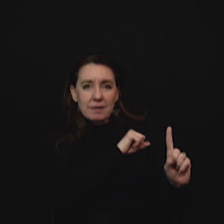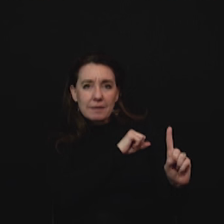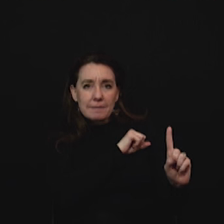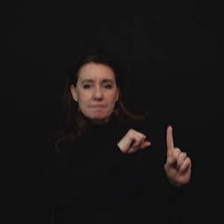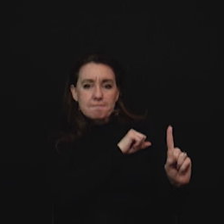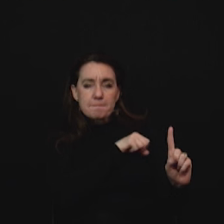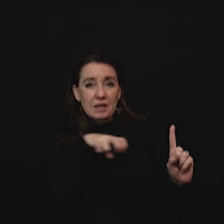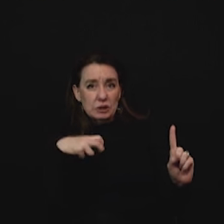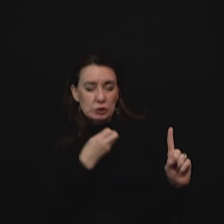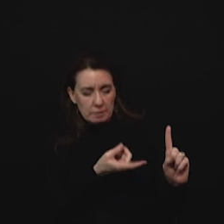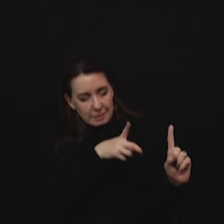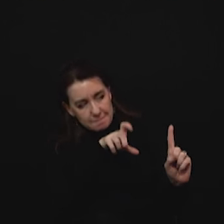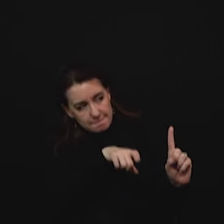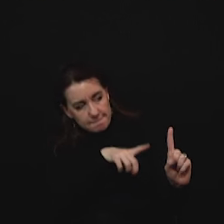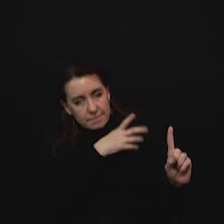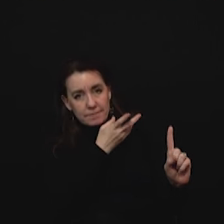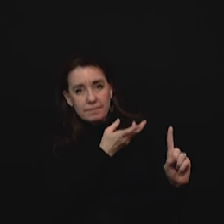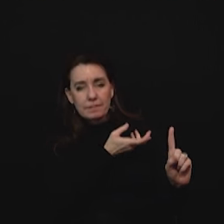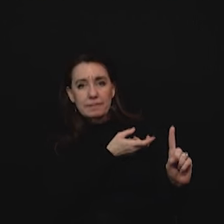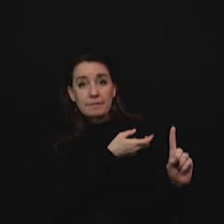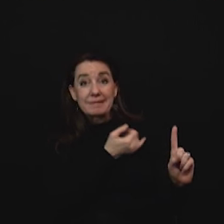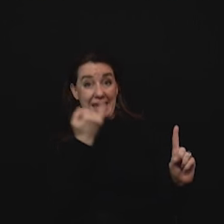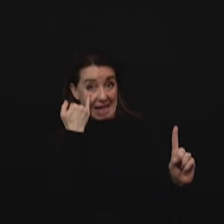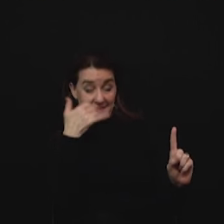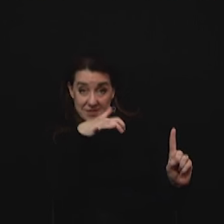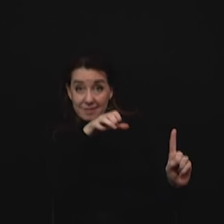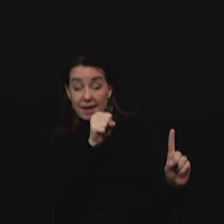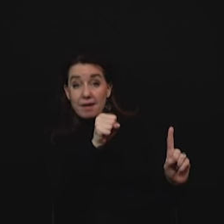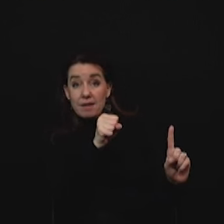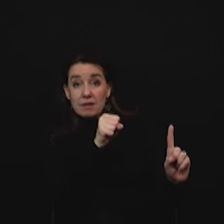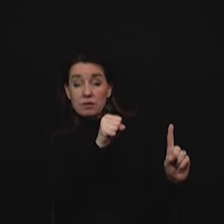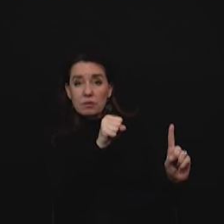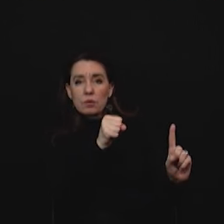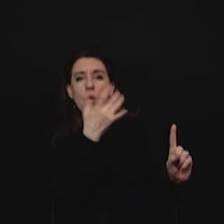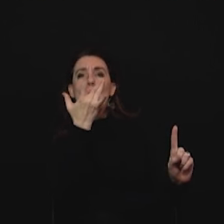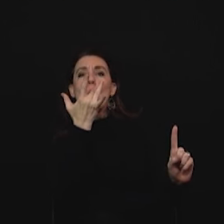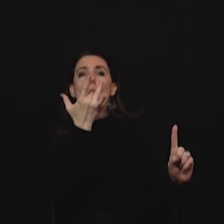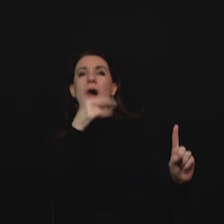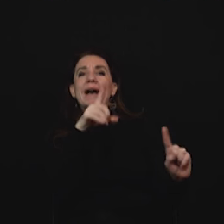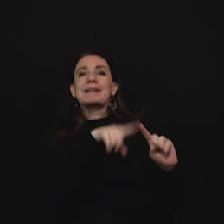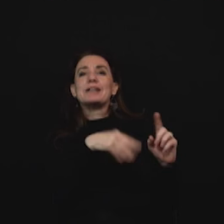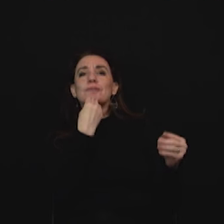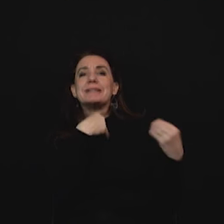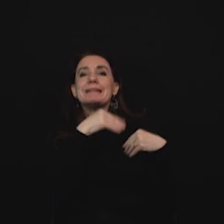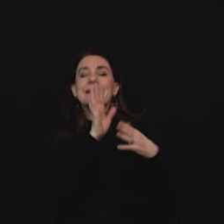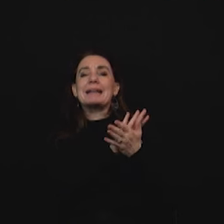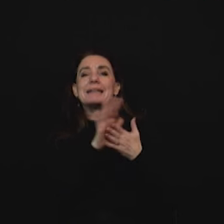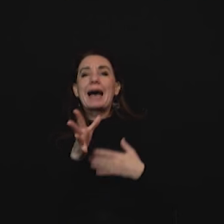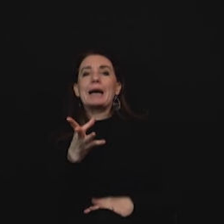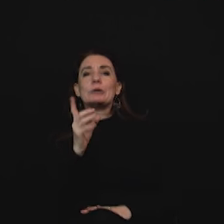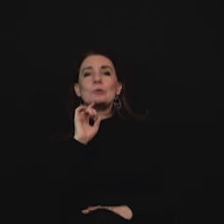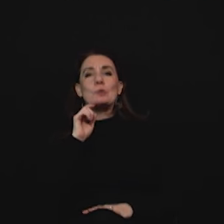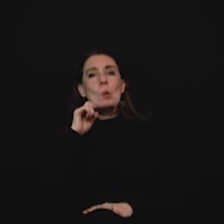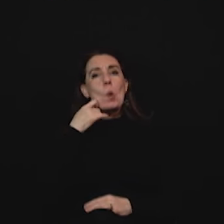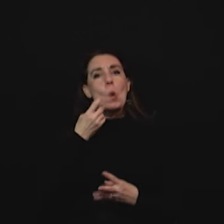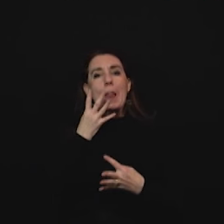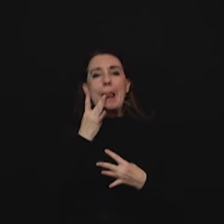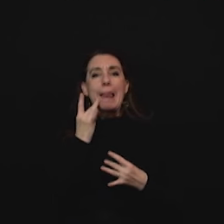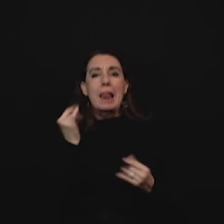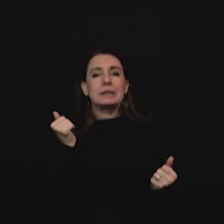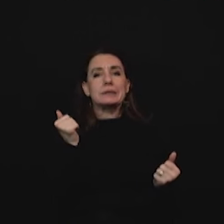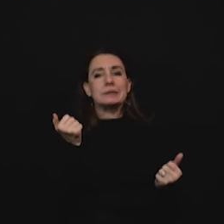Yeah. The serpent asked. If he does, why won't he let you eat the nice, juicy, delicious